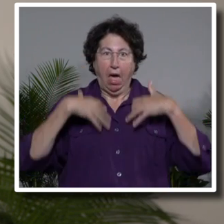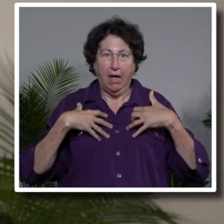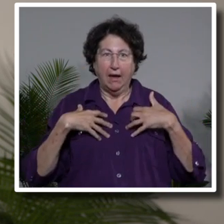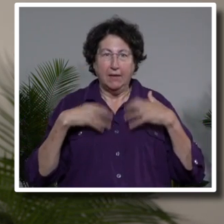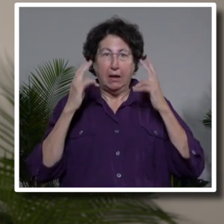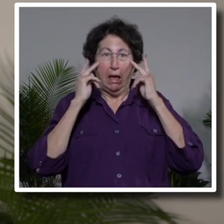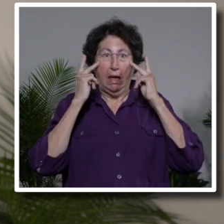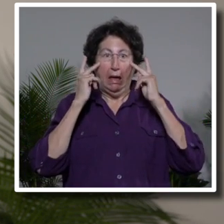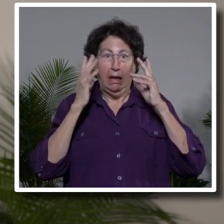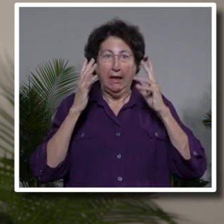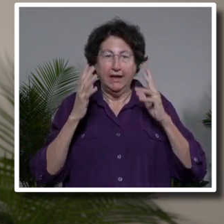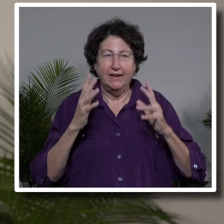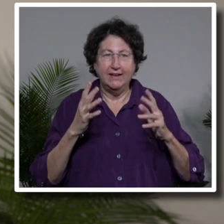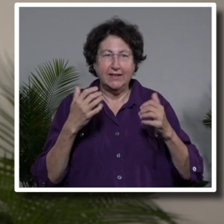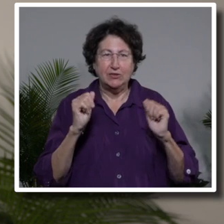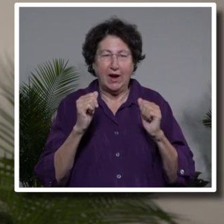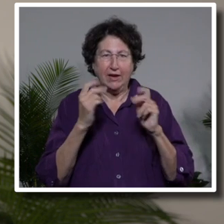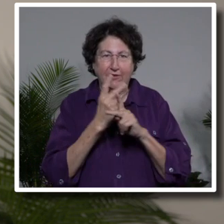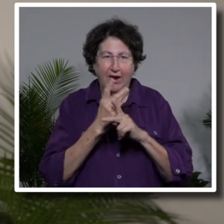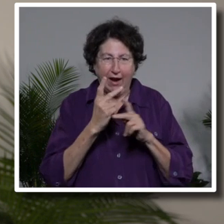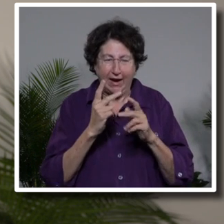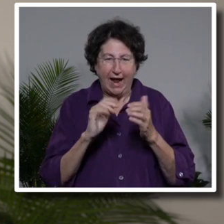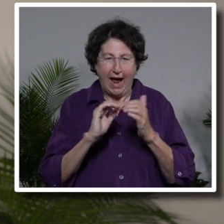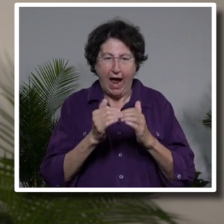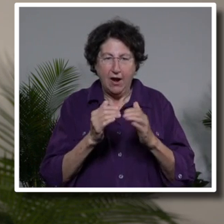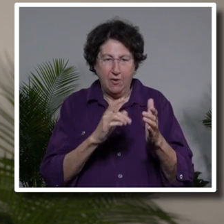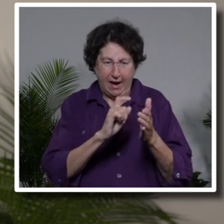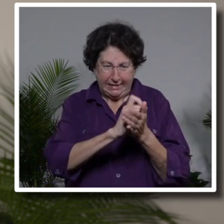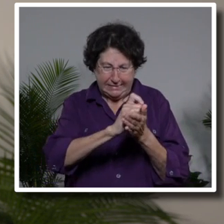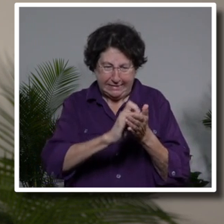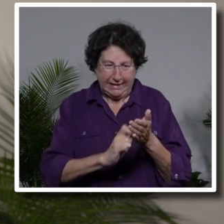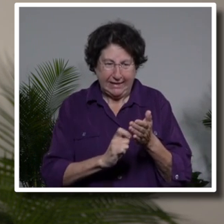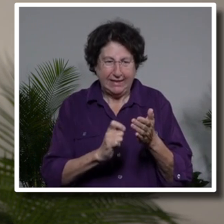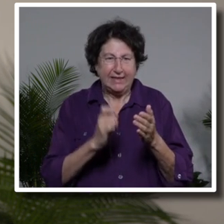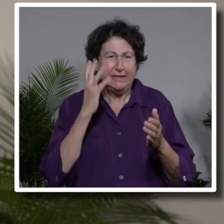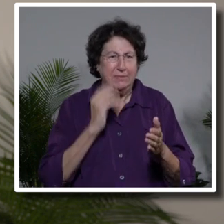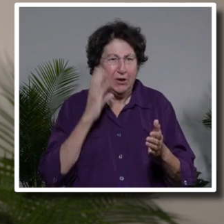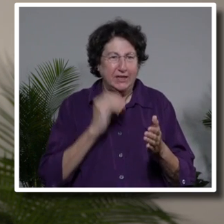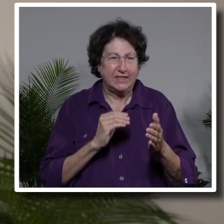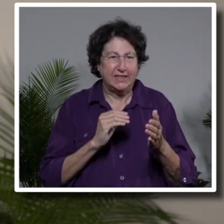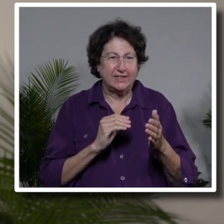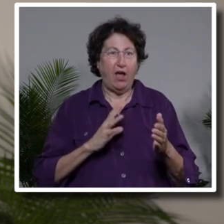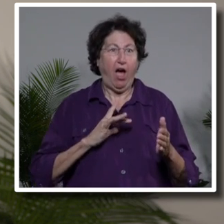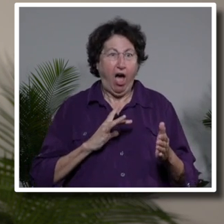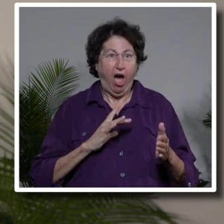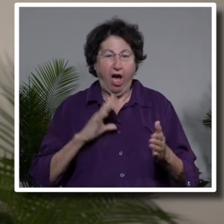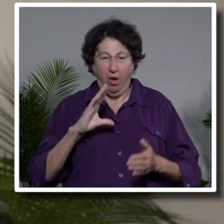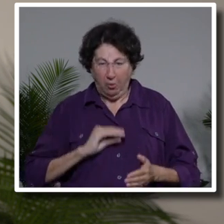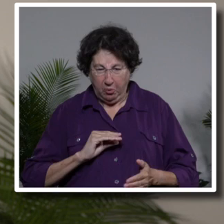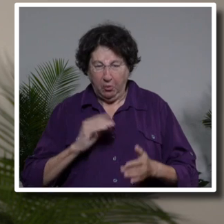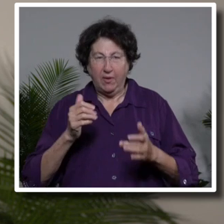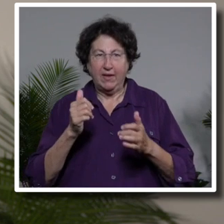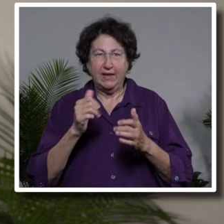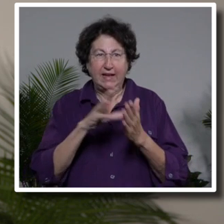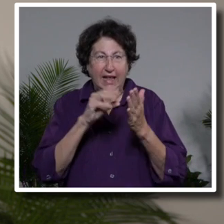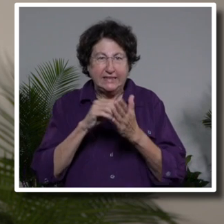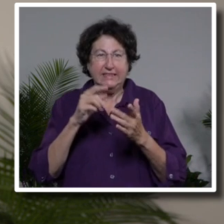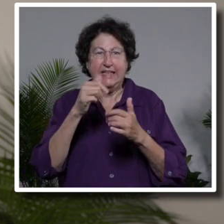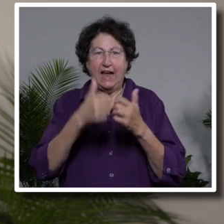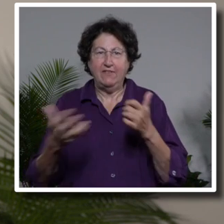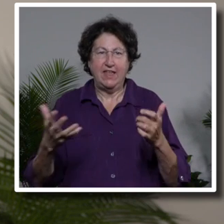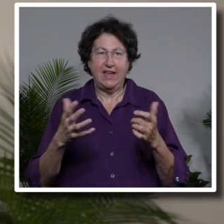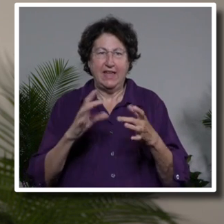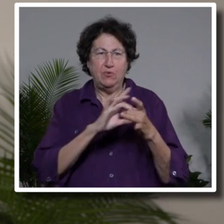started panicking as I tried to figure out how to quickly write about the highs and lows, the lessons learned, and the relationships